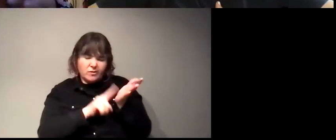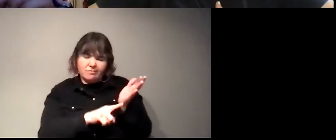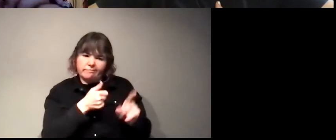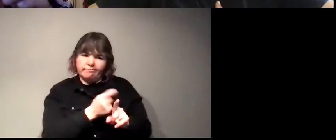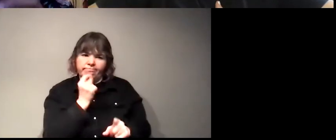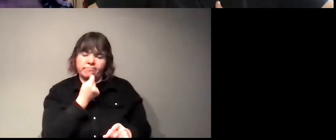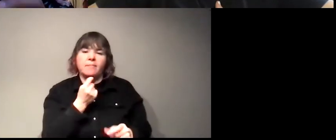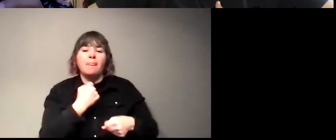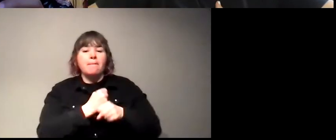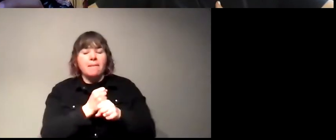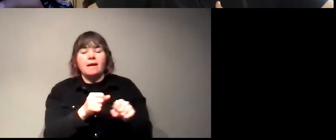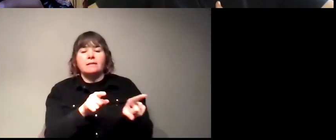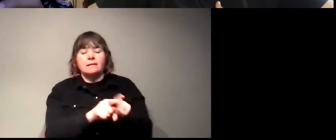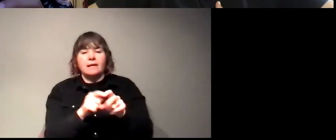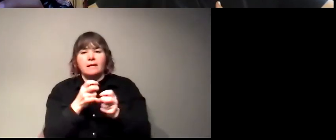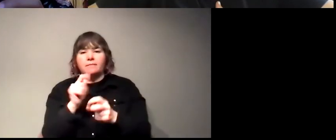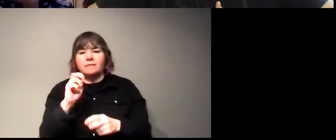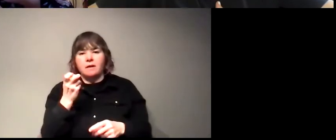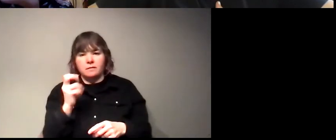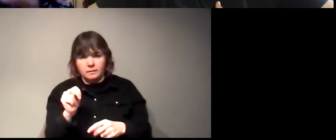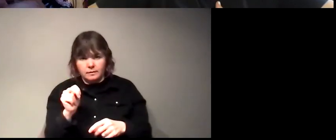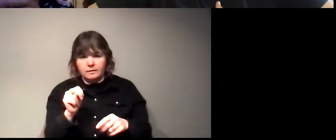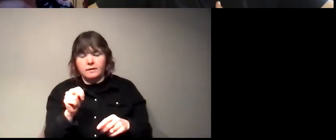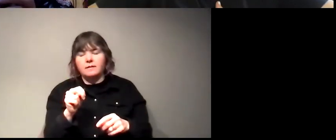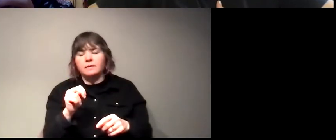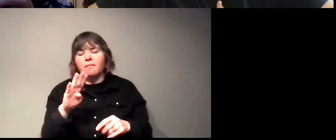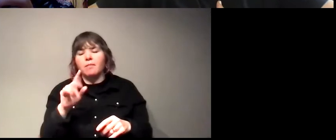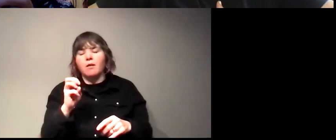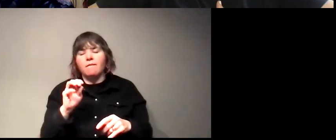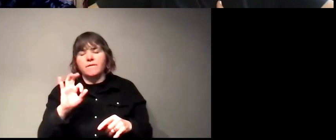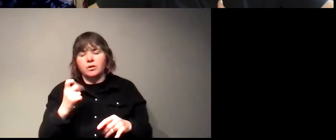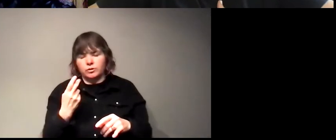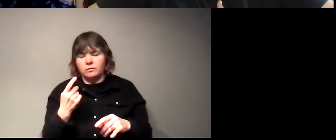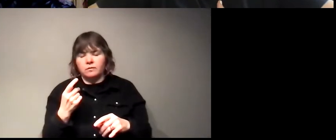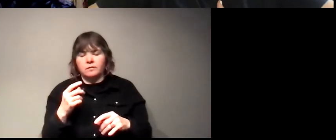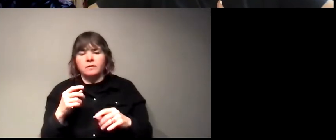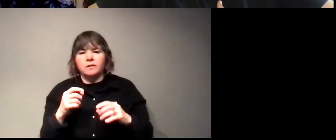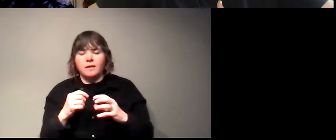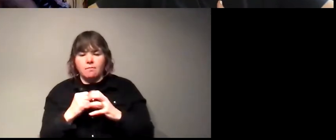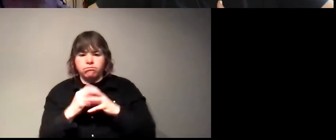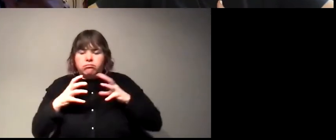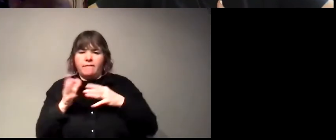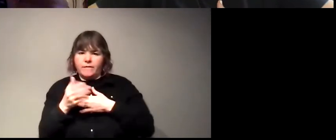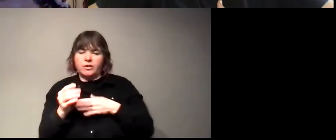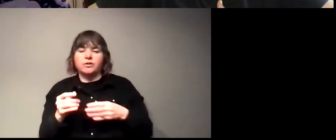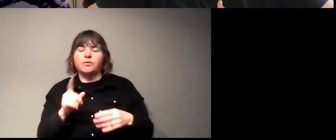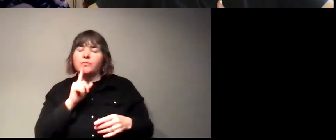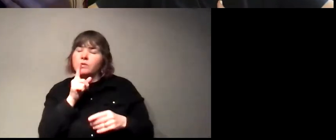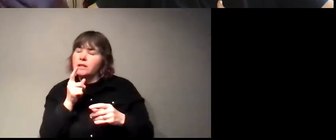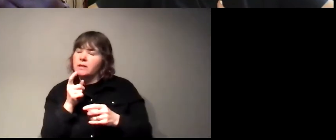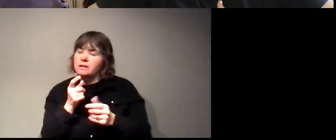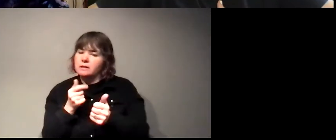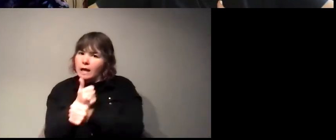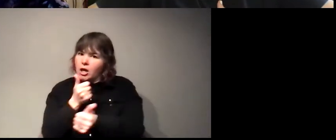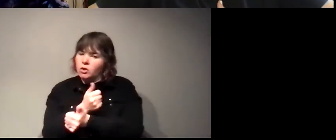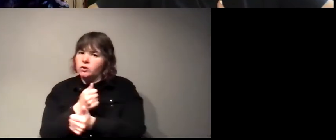They produce the same toxin as the blowfish, tetrodotoxin. Now that toxin is super dangerous. If we were to